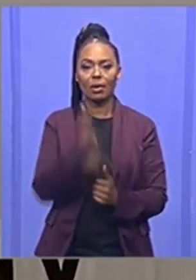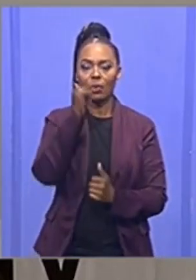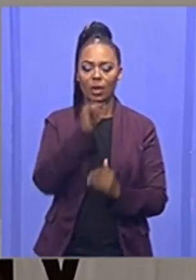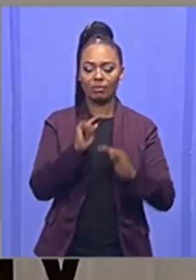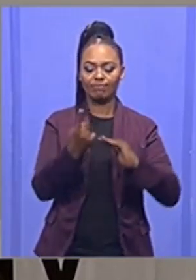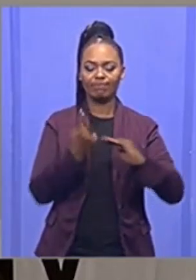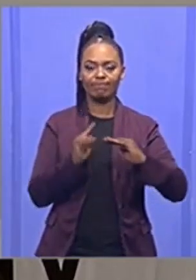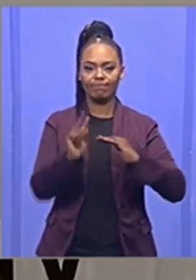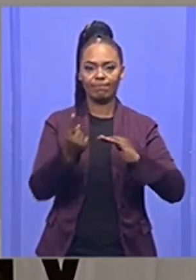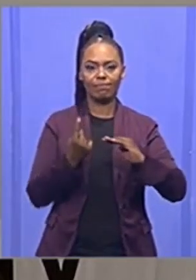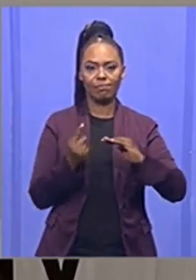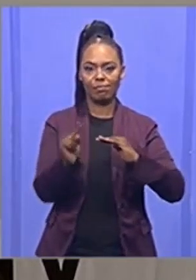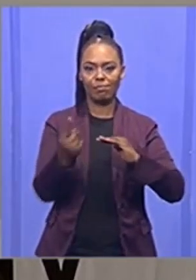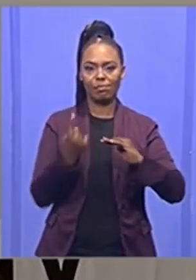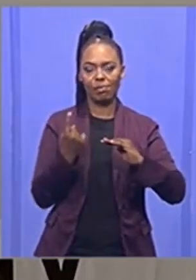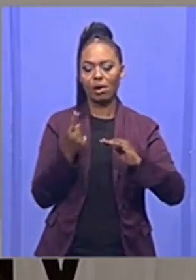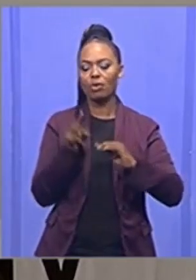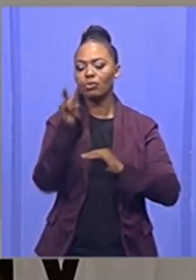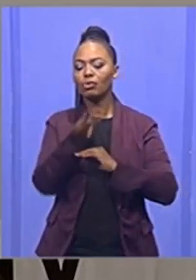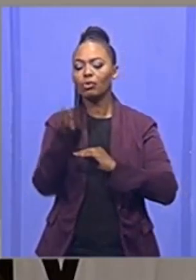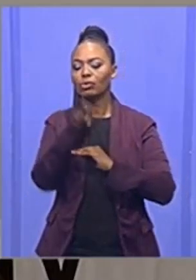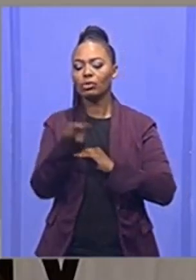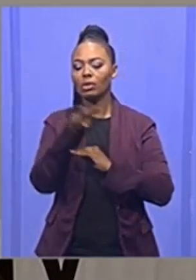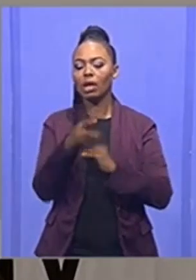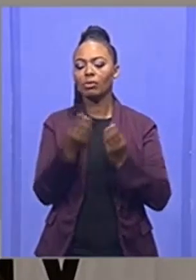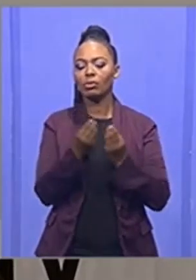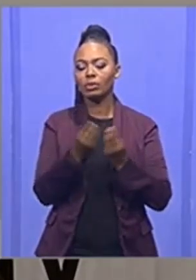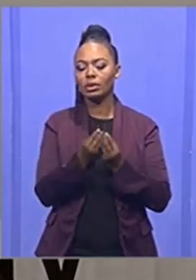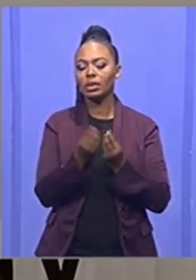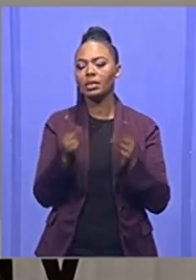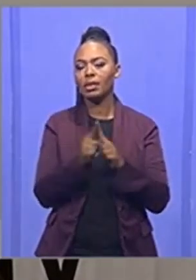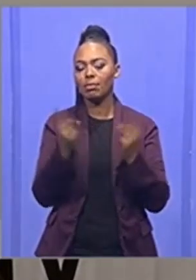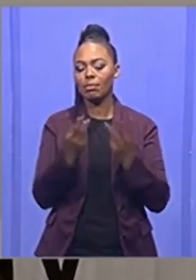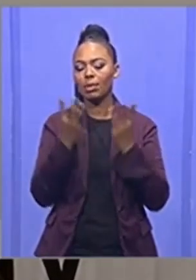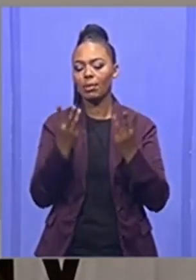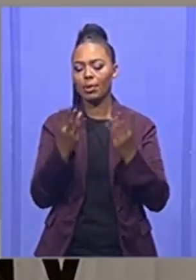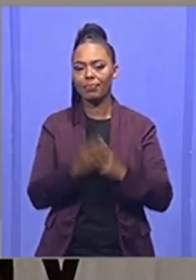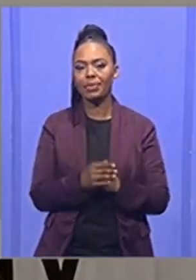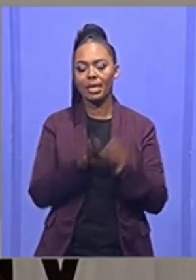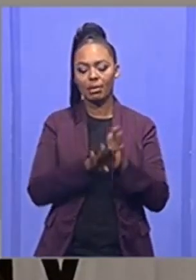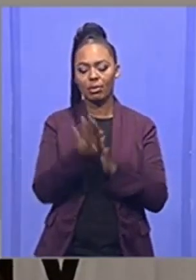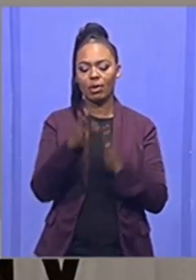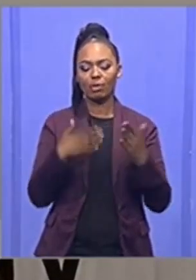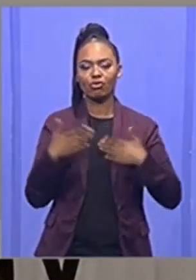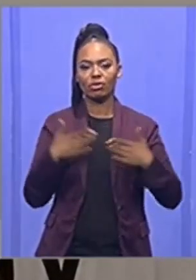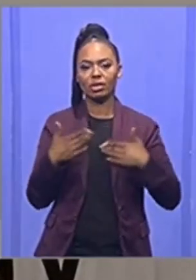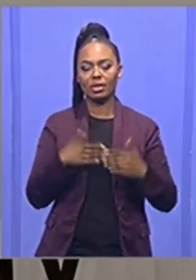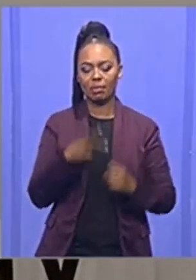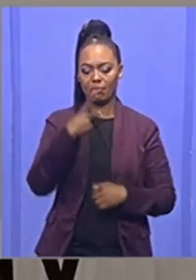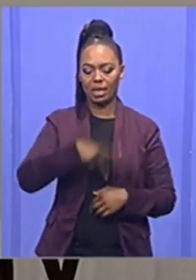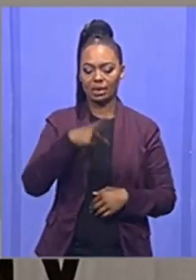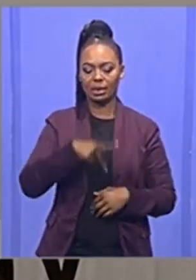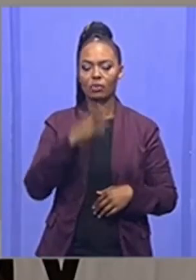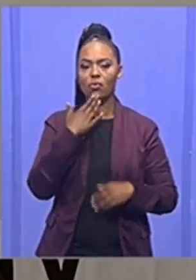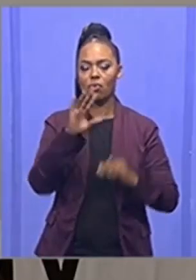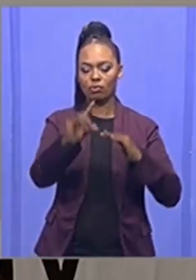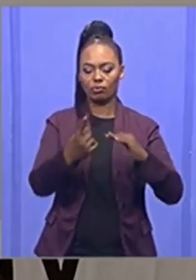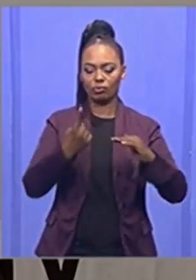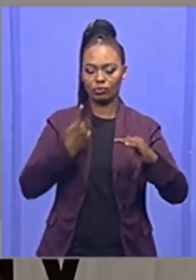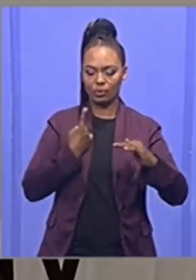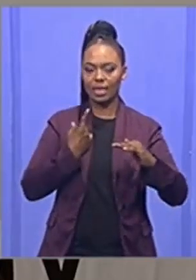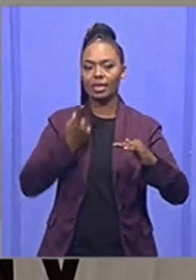movement of people, goods and services. 2. The improved administration of persons entering and